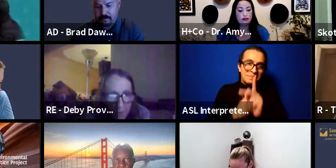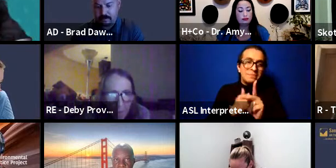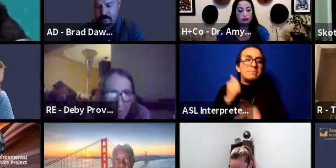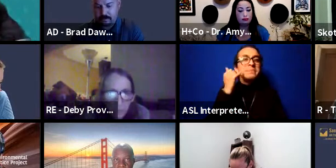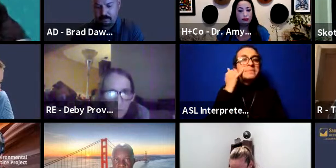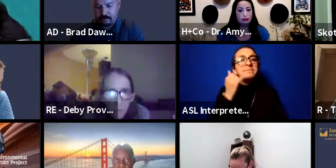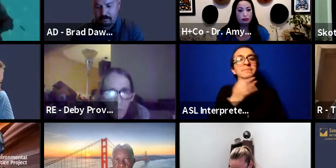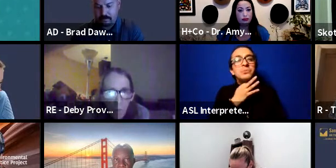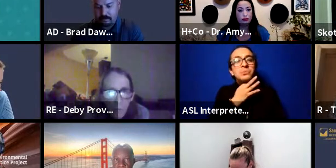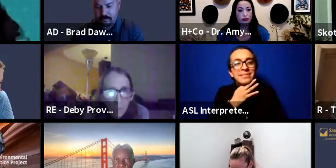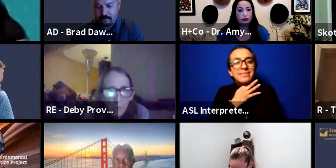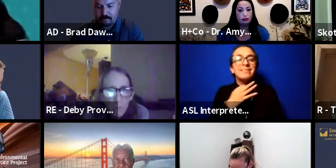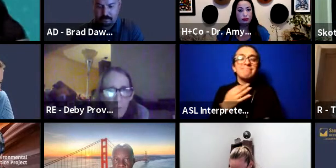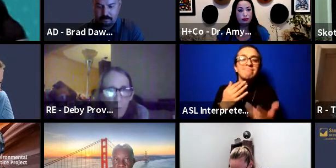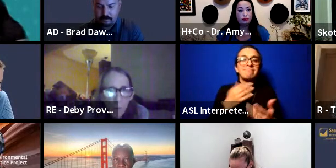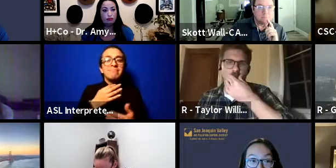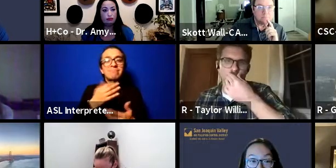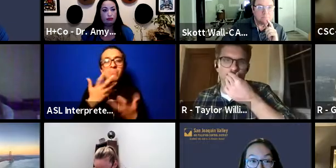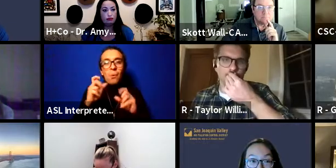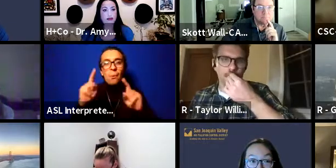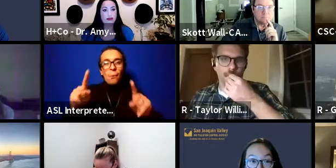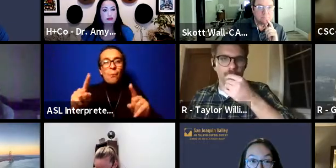interested in attending some of those events.